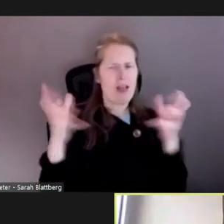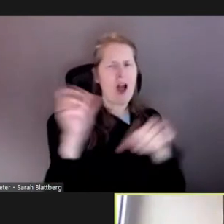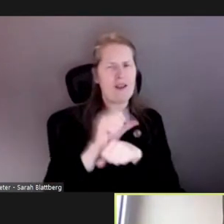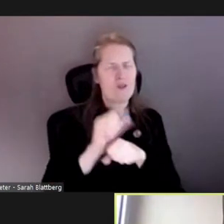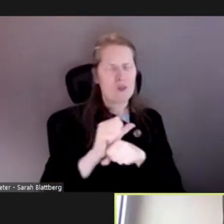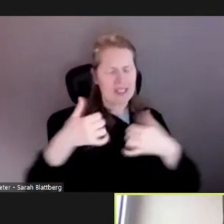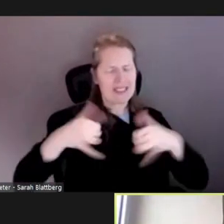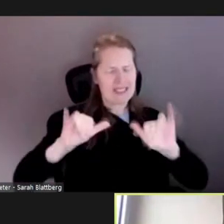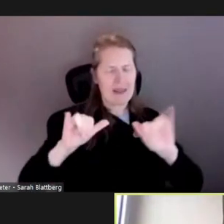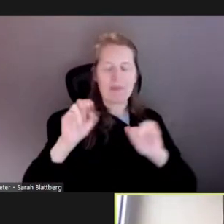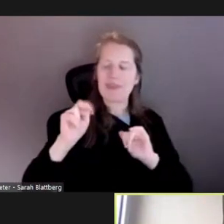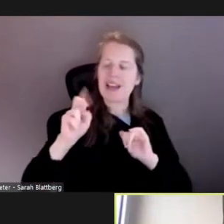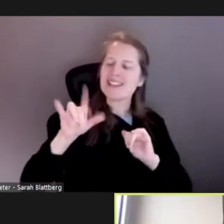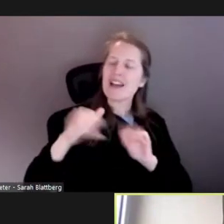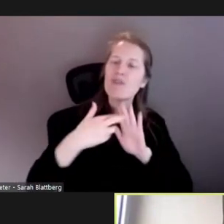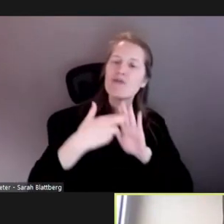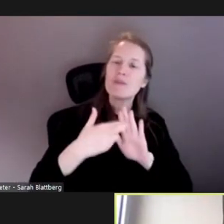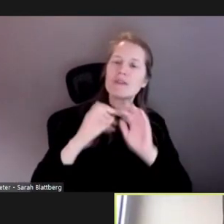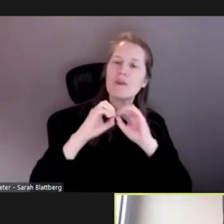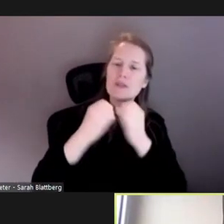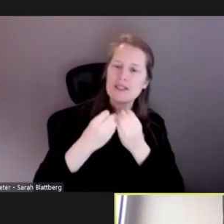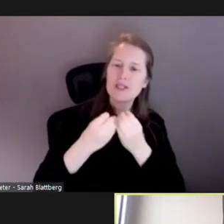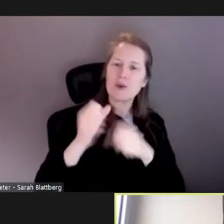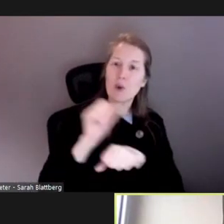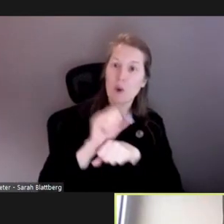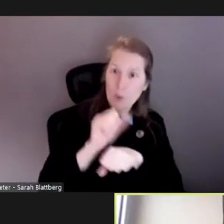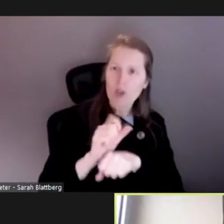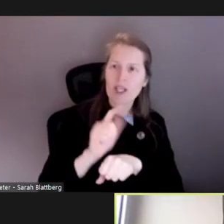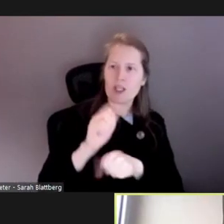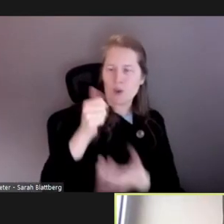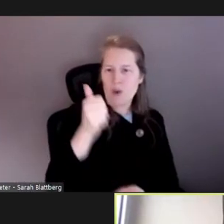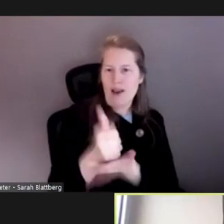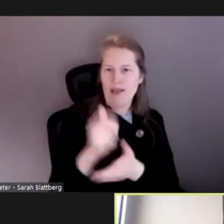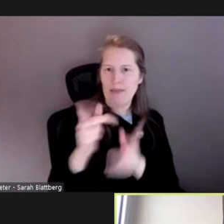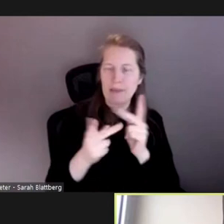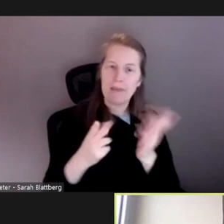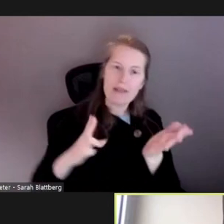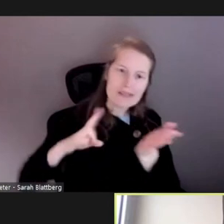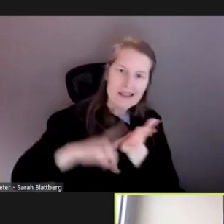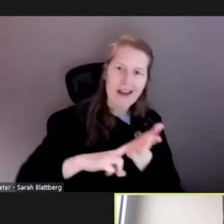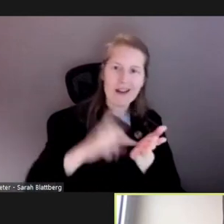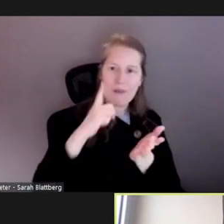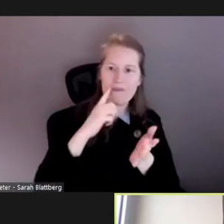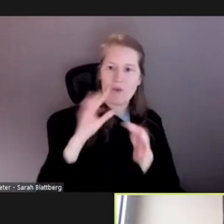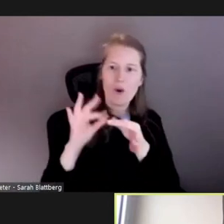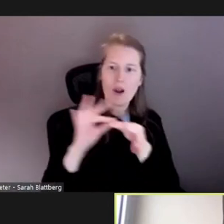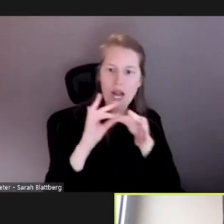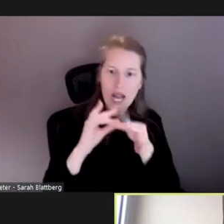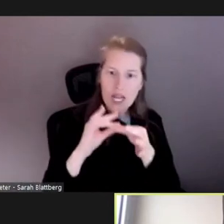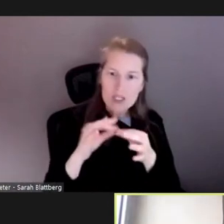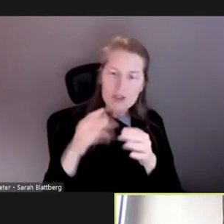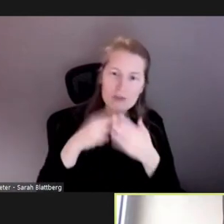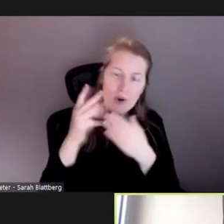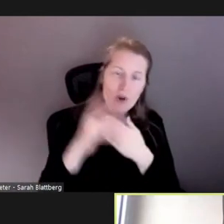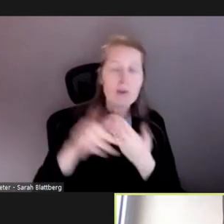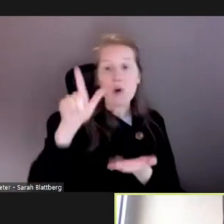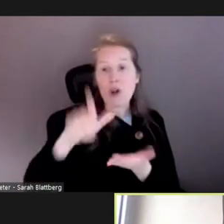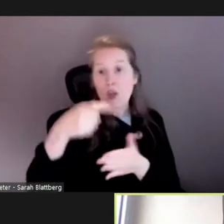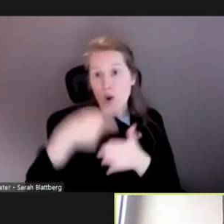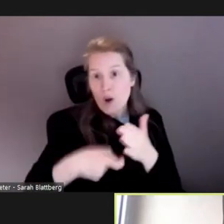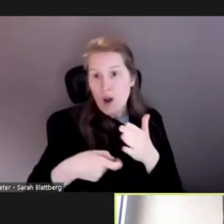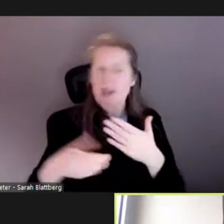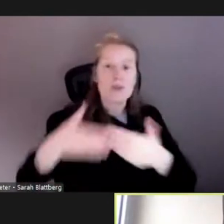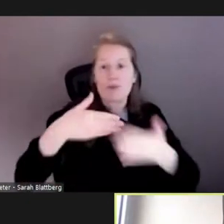NDIA represents organizations who are working on the ground to help folks sign up for affordable connectivity program, to help them sign up for a low-cost offer or just whatever's in